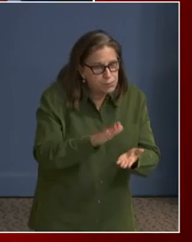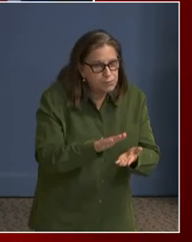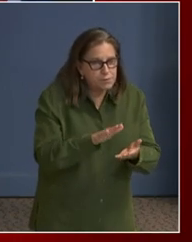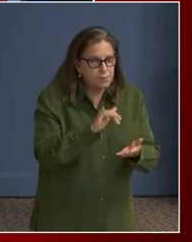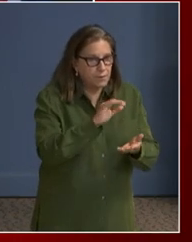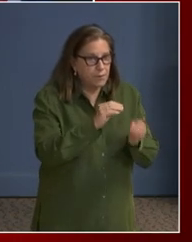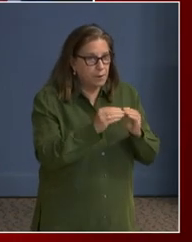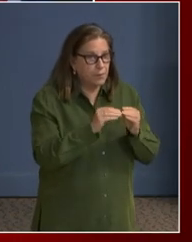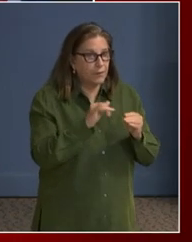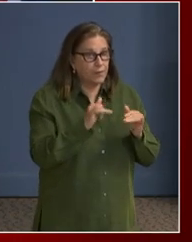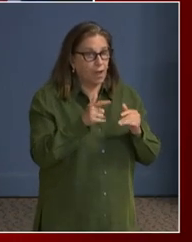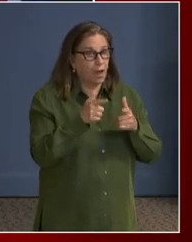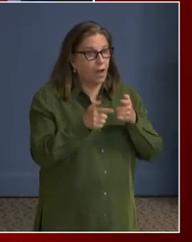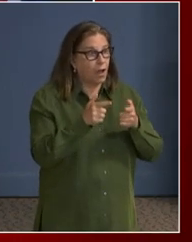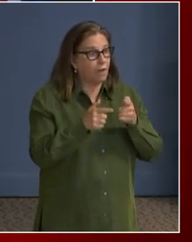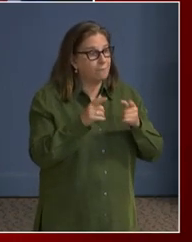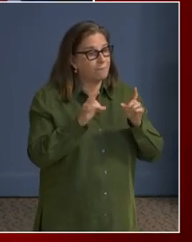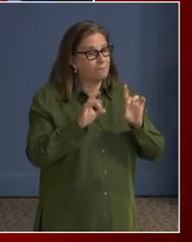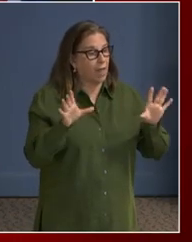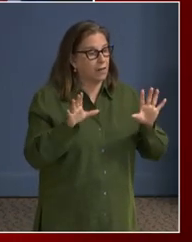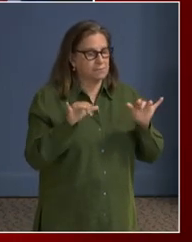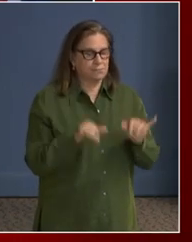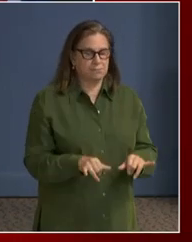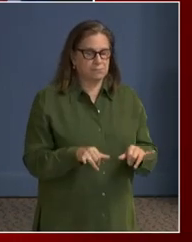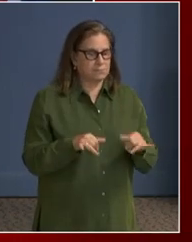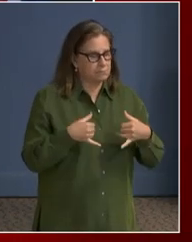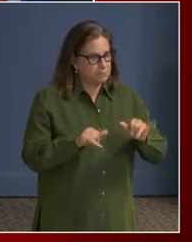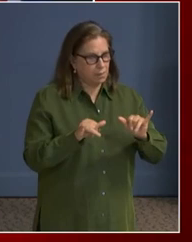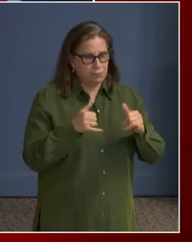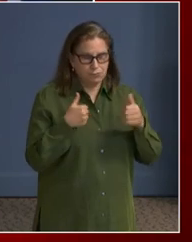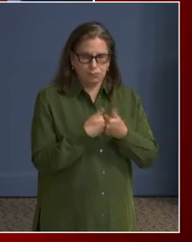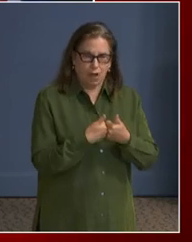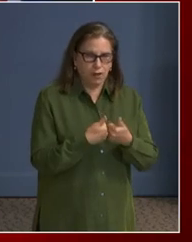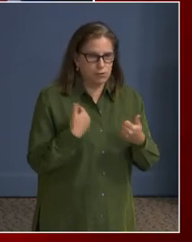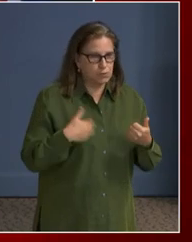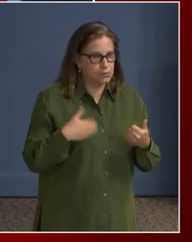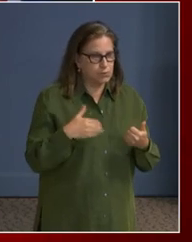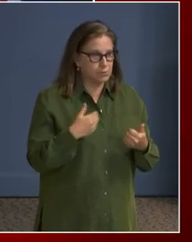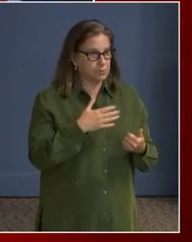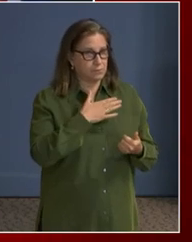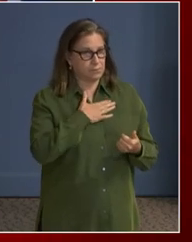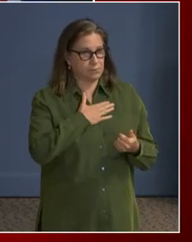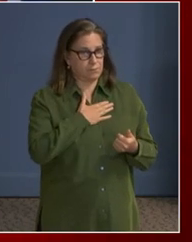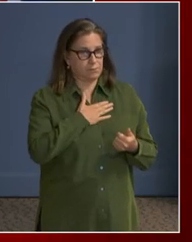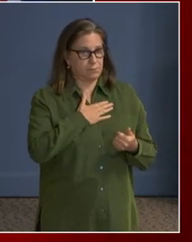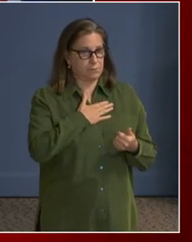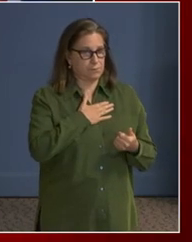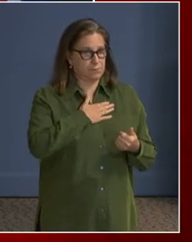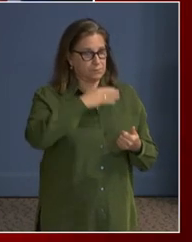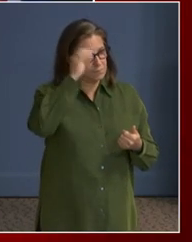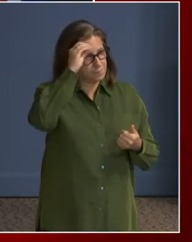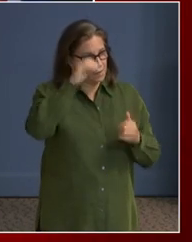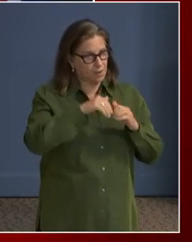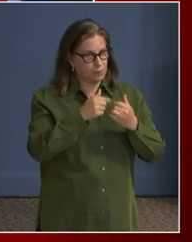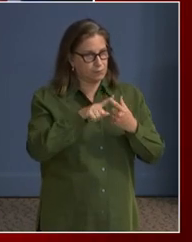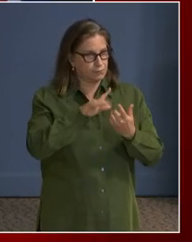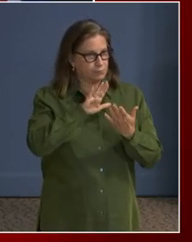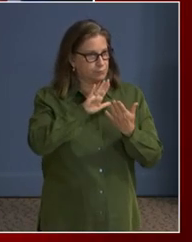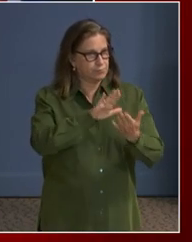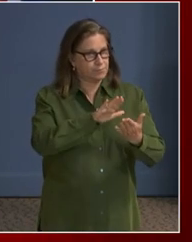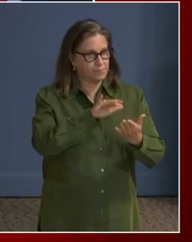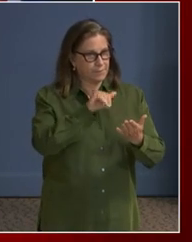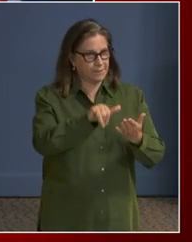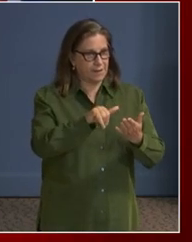violence that's the challenge, I think, that we all need to tackle. I have my opinion as to how we tackle that, and I know others have theirs. And I